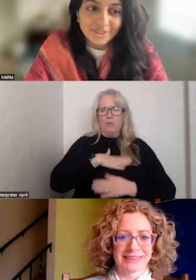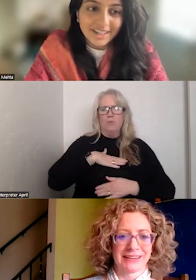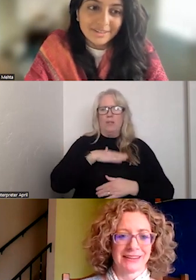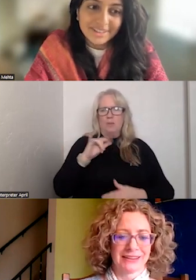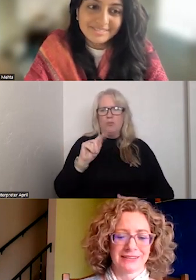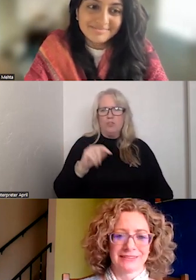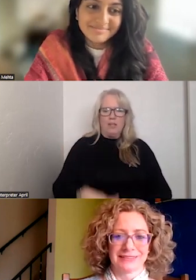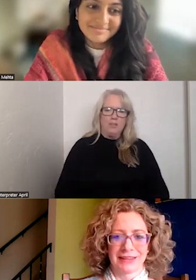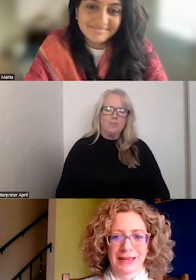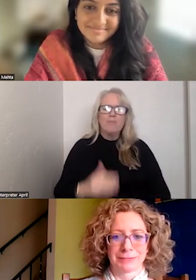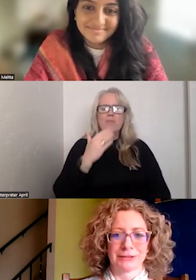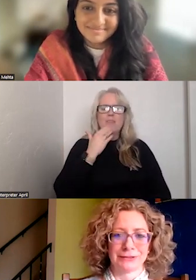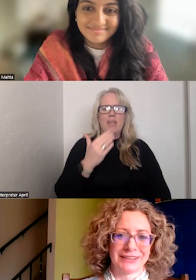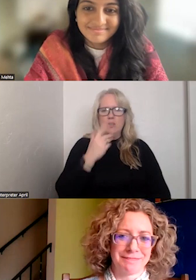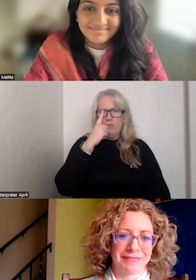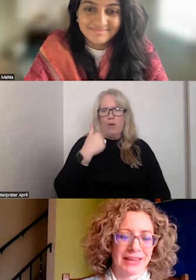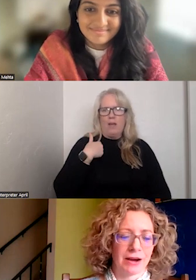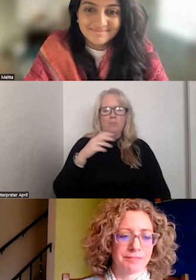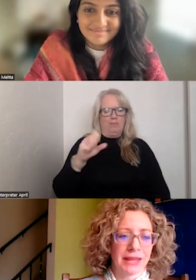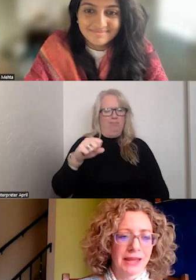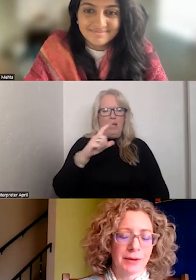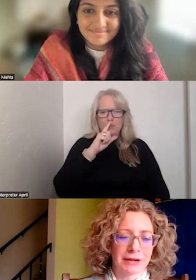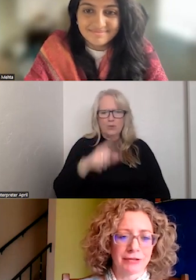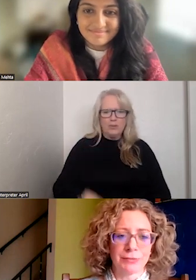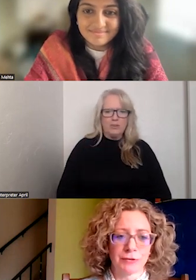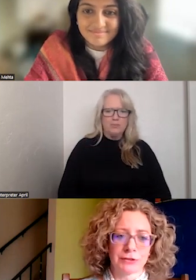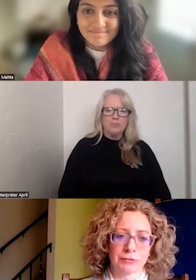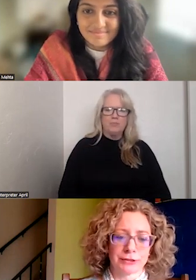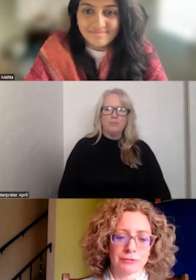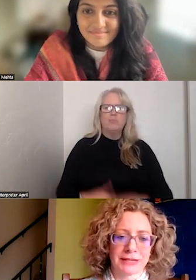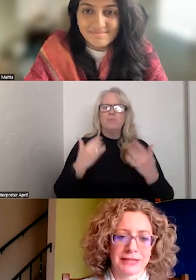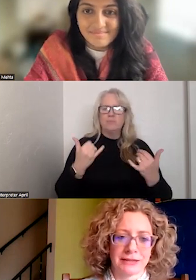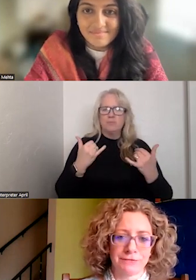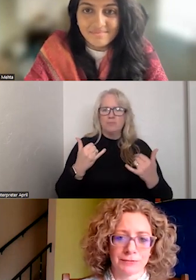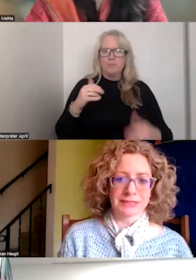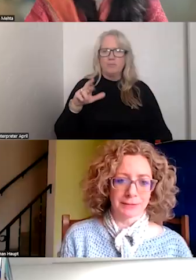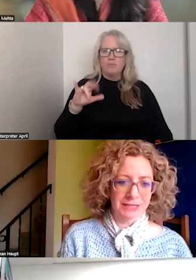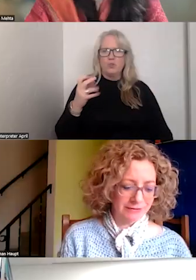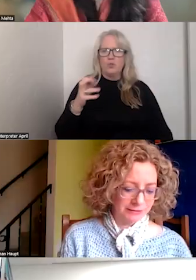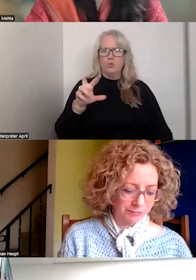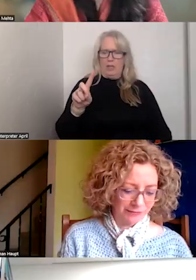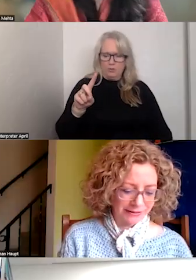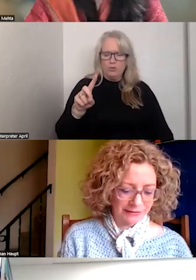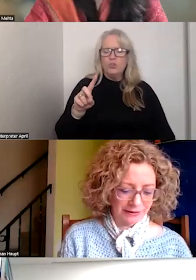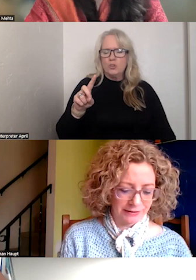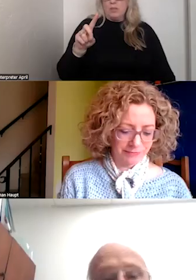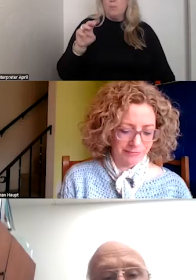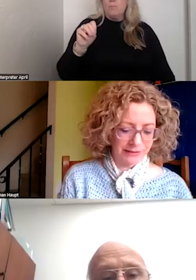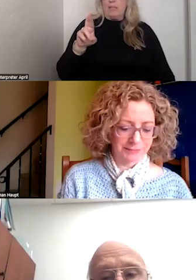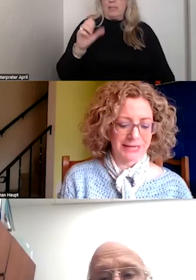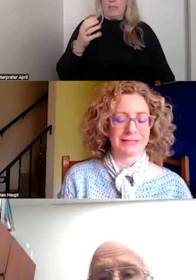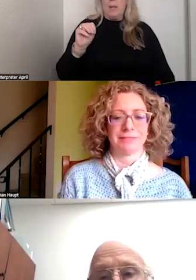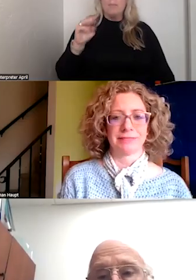Thank you for having me. Absolutely. And we're now going to move to Richard McKeon from SAMHSA to provide